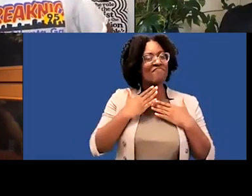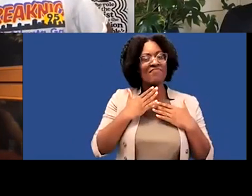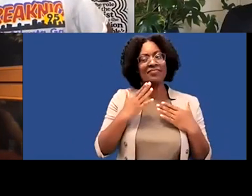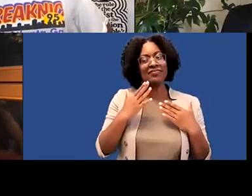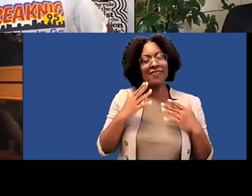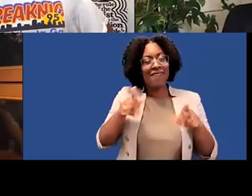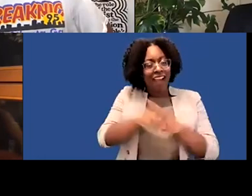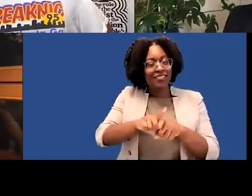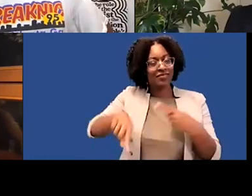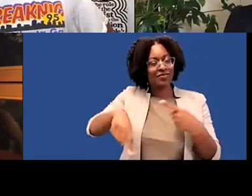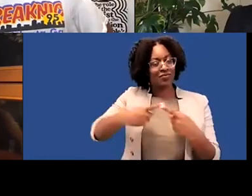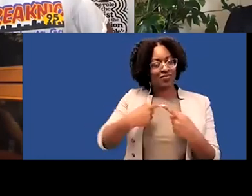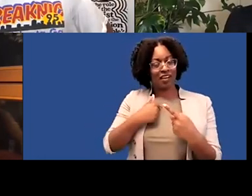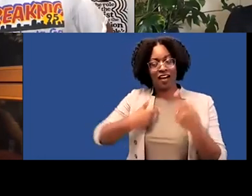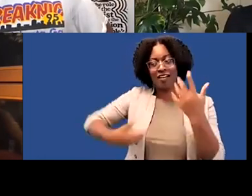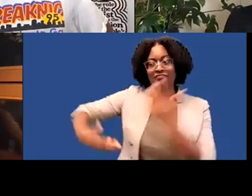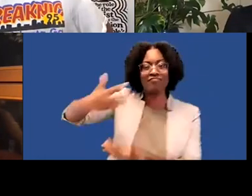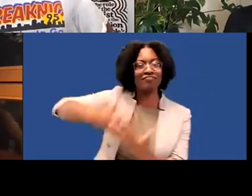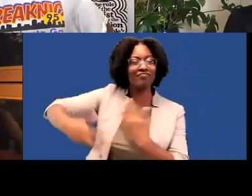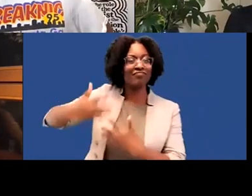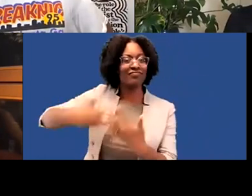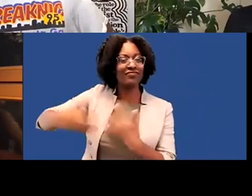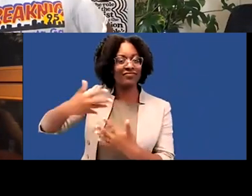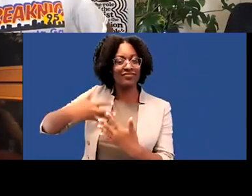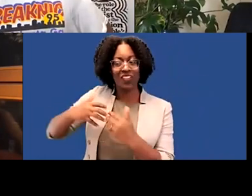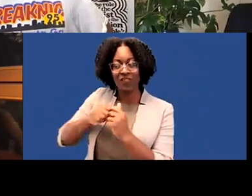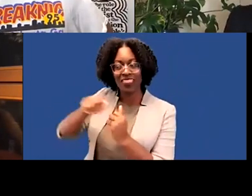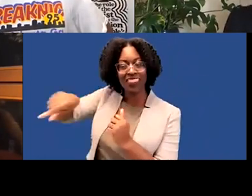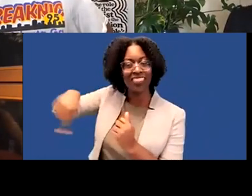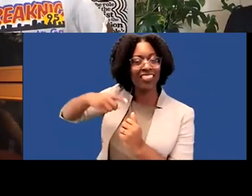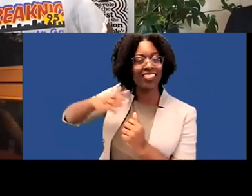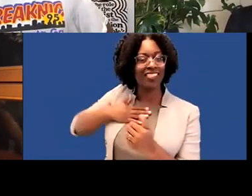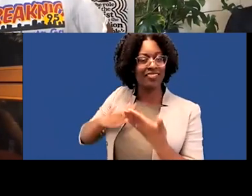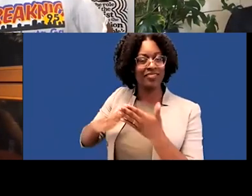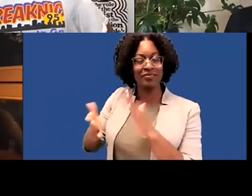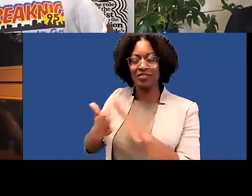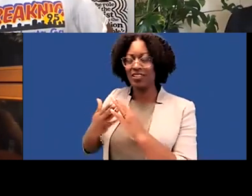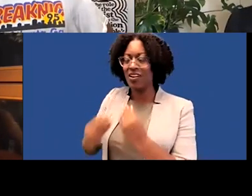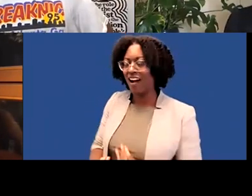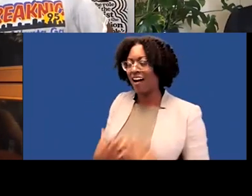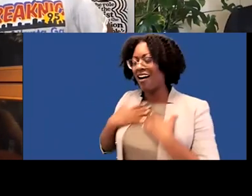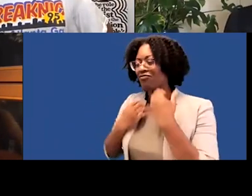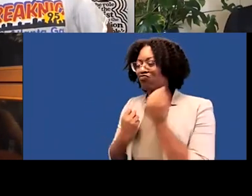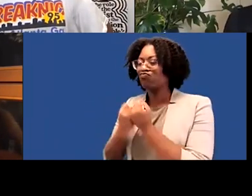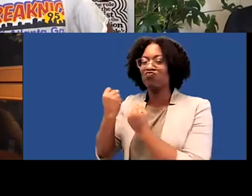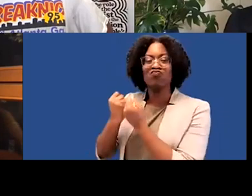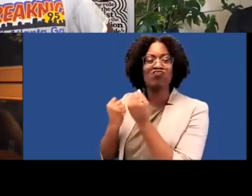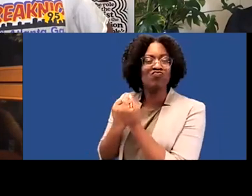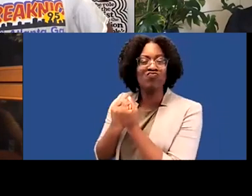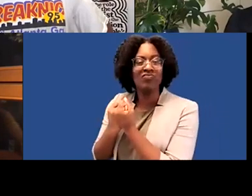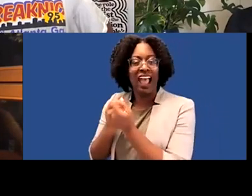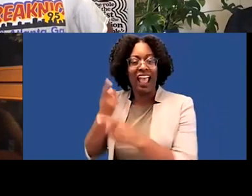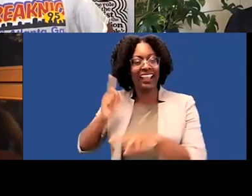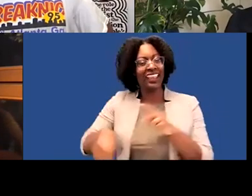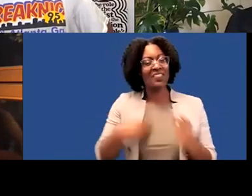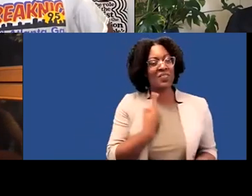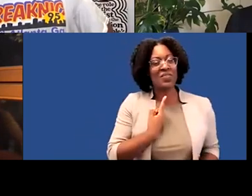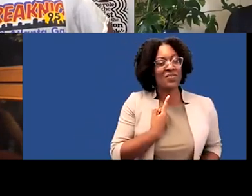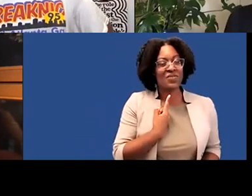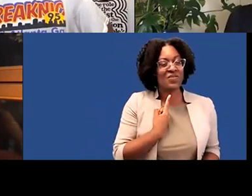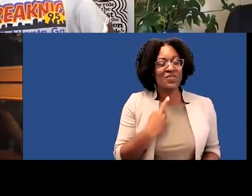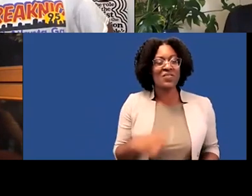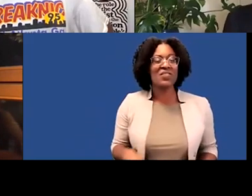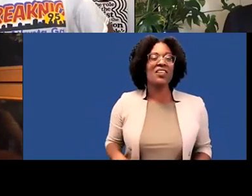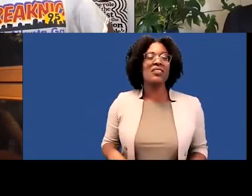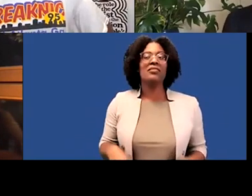for me. Just like the moments where I'm completely in bliss being in solitude, you know, not being worried about